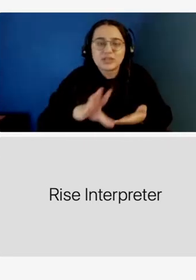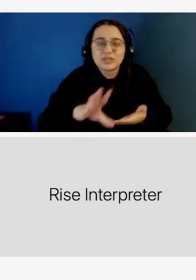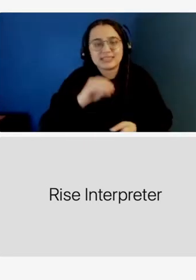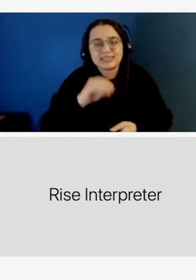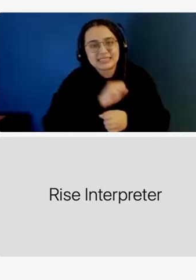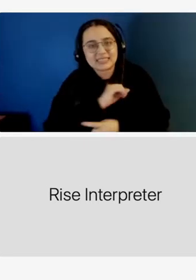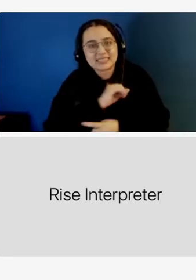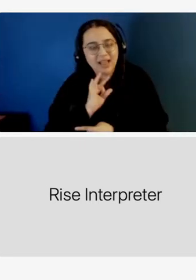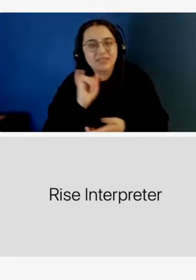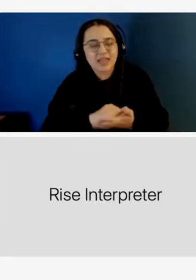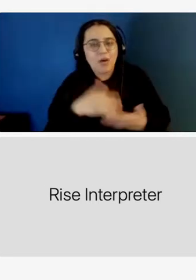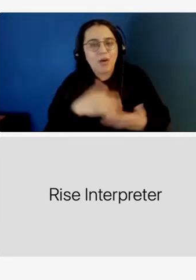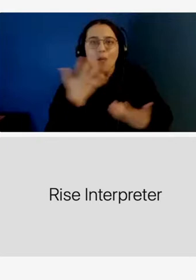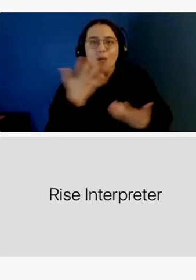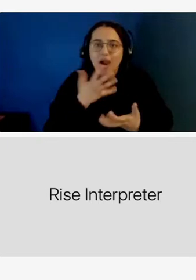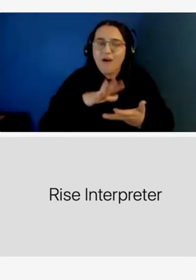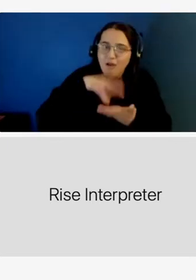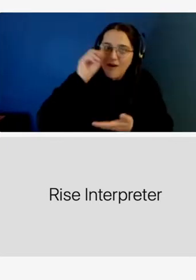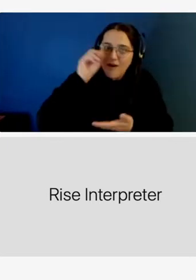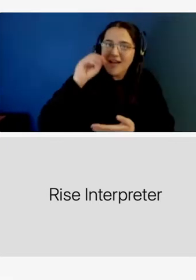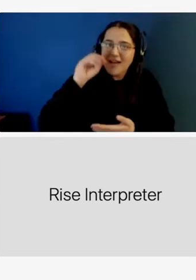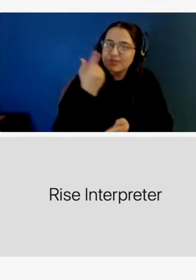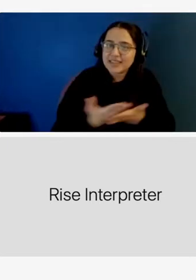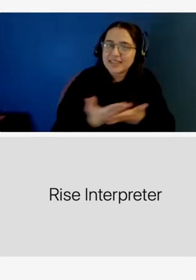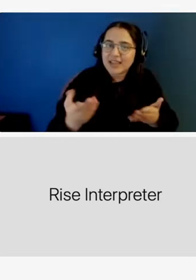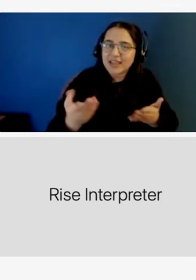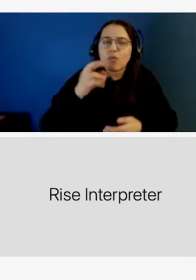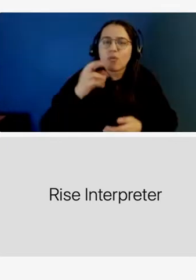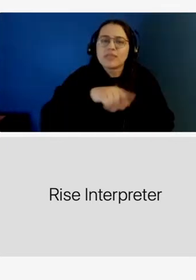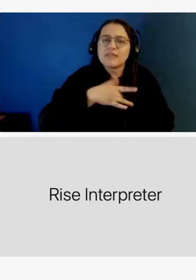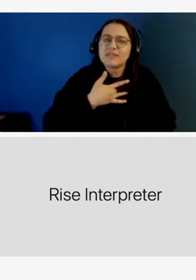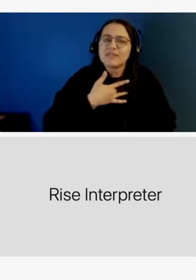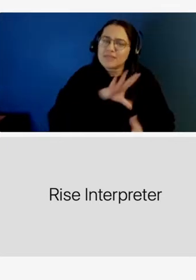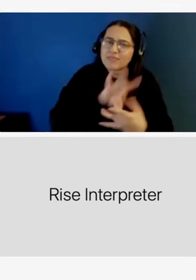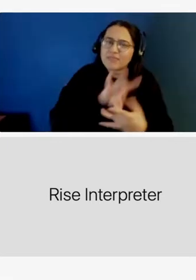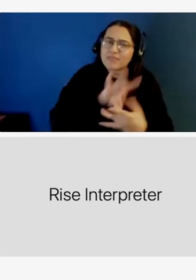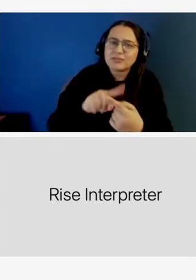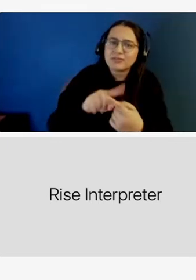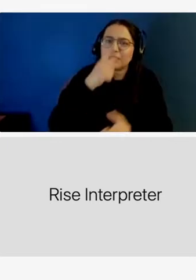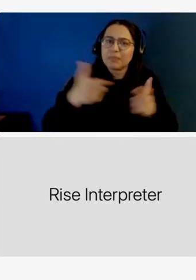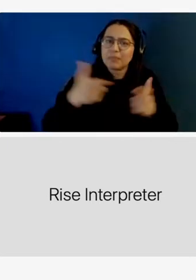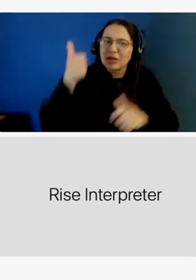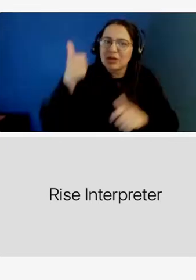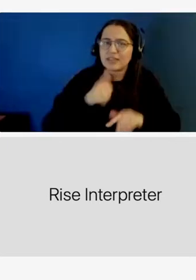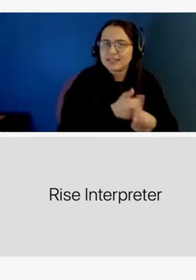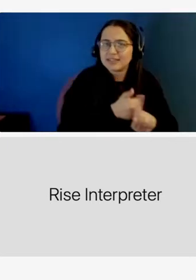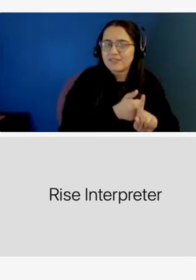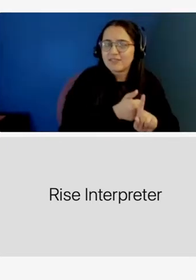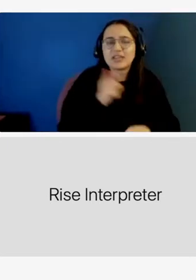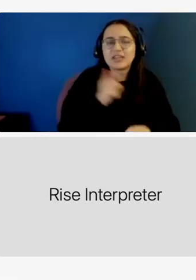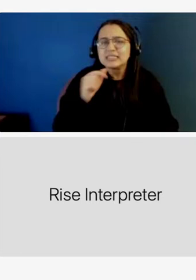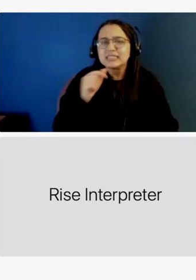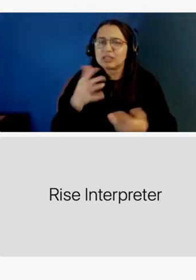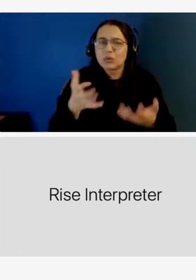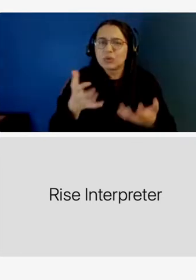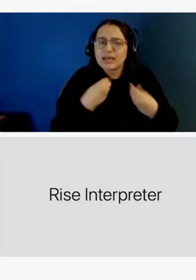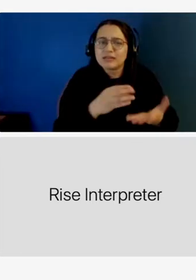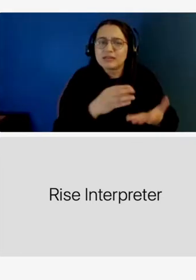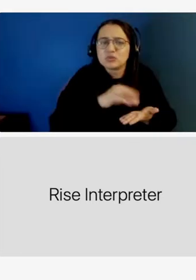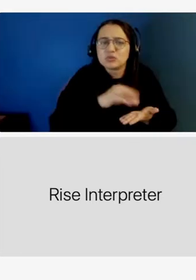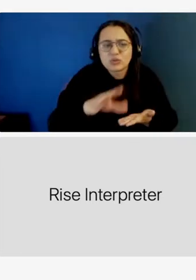belonging to something bigger than themselves. He just doesn't want to give our students and staff an event. He wants them to have an